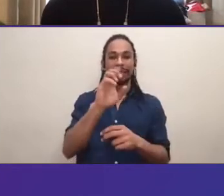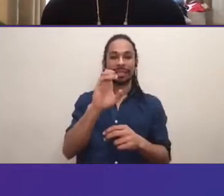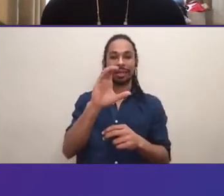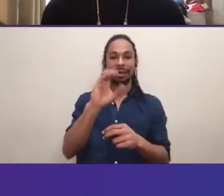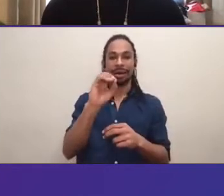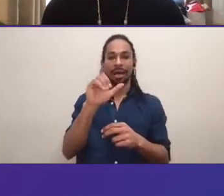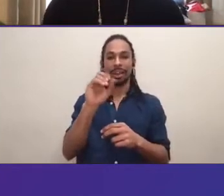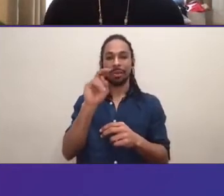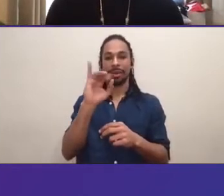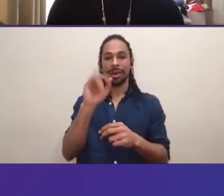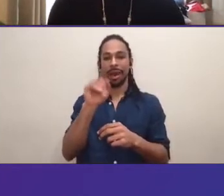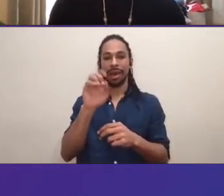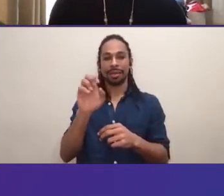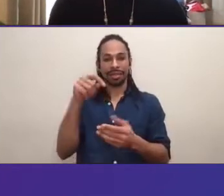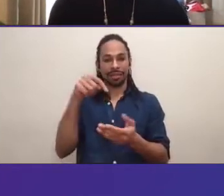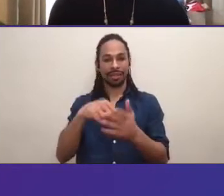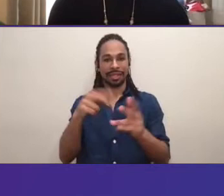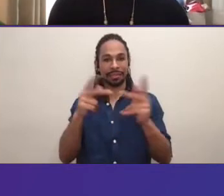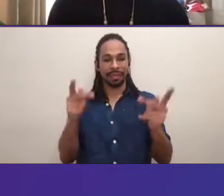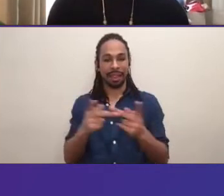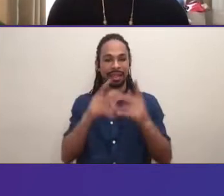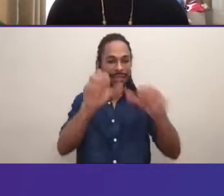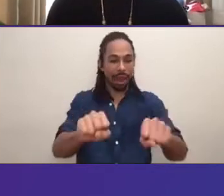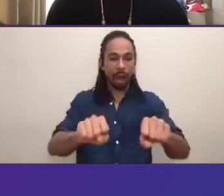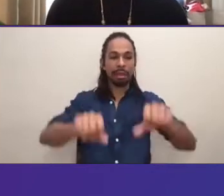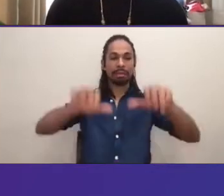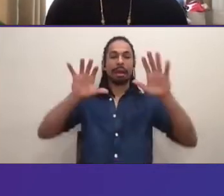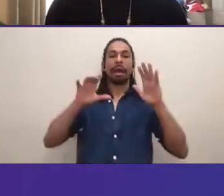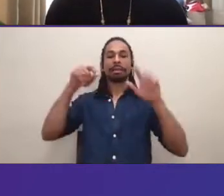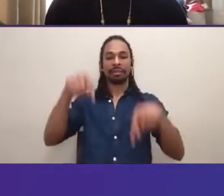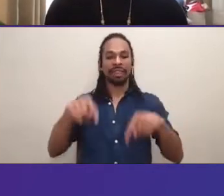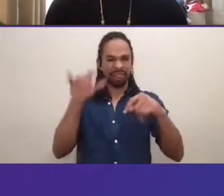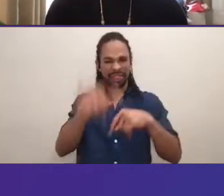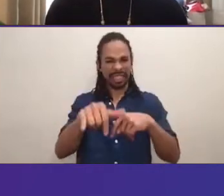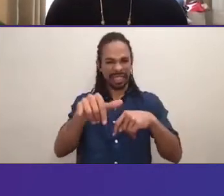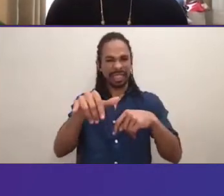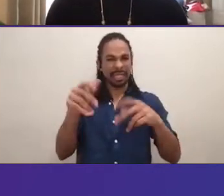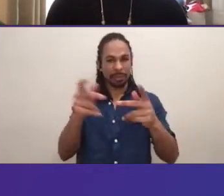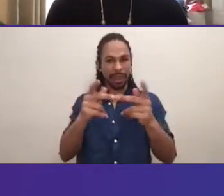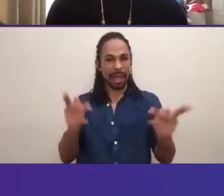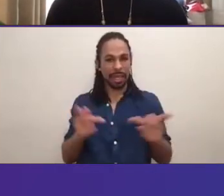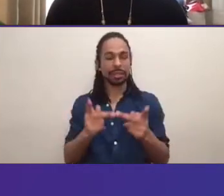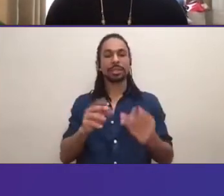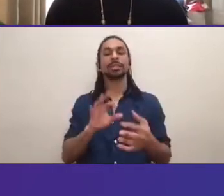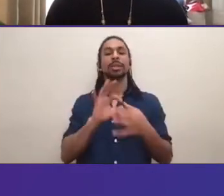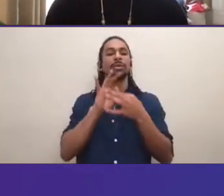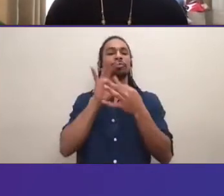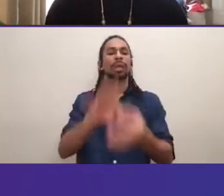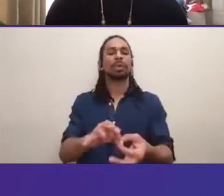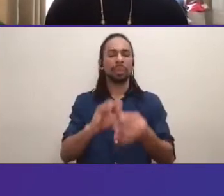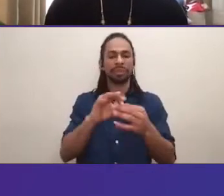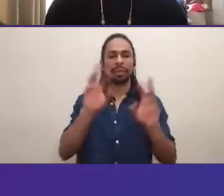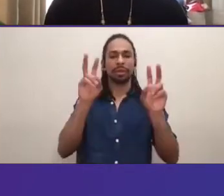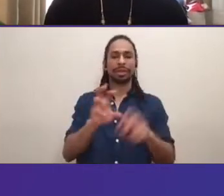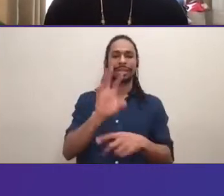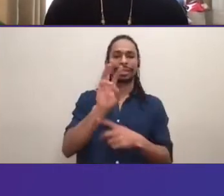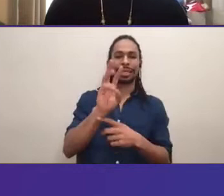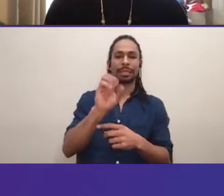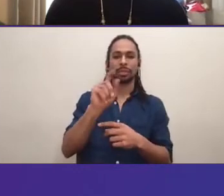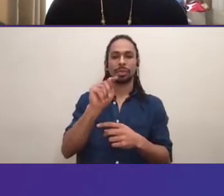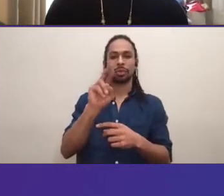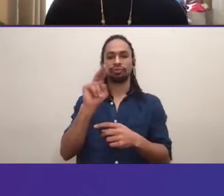is an action-oriented movement centered around 6 strands, starting with Indigenous Struggle, Black liberation,